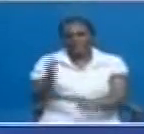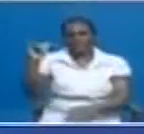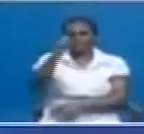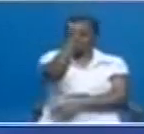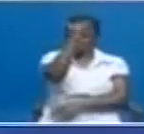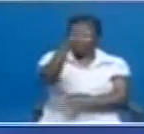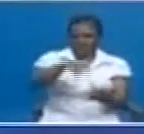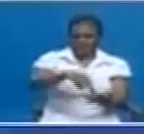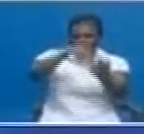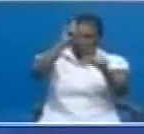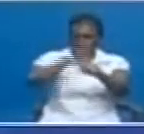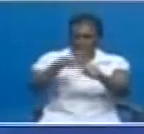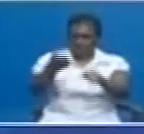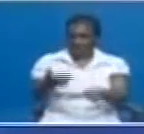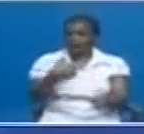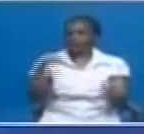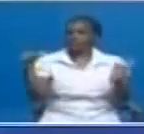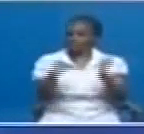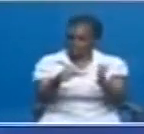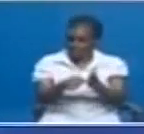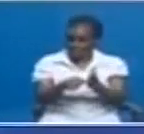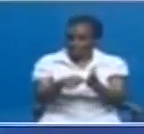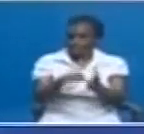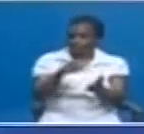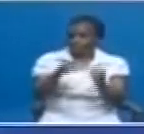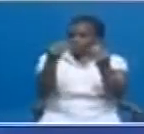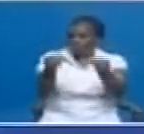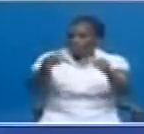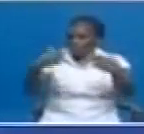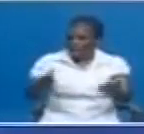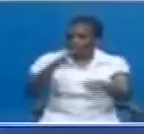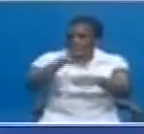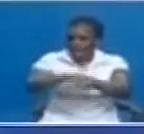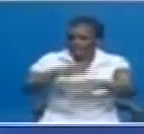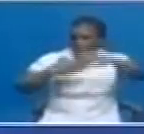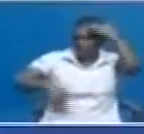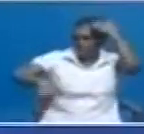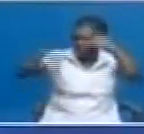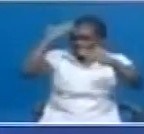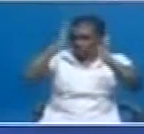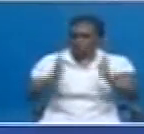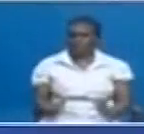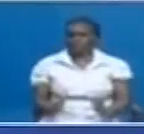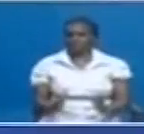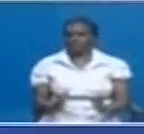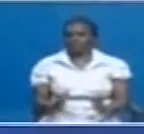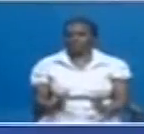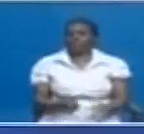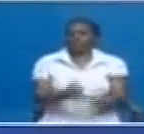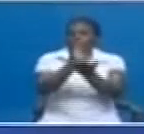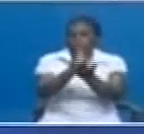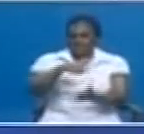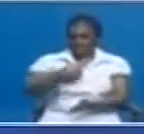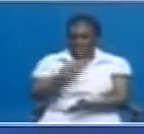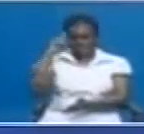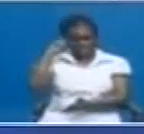industry, especially now when you're in a hole? If you want to get out of that hole, get somebody who knows how to climb out. So for